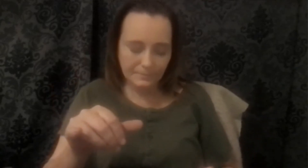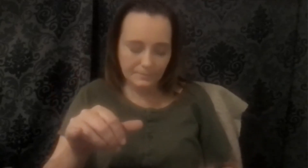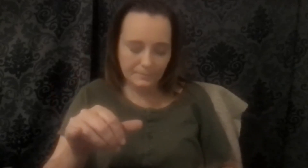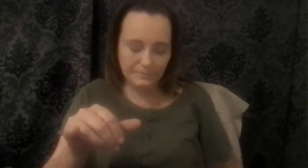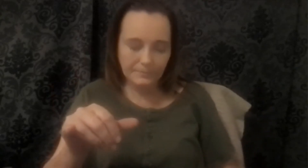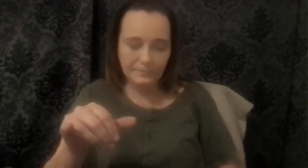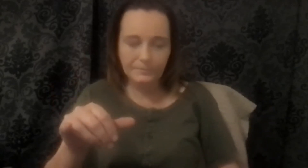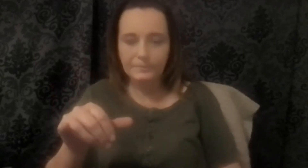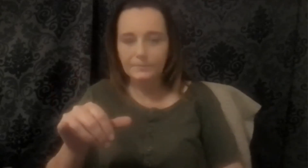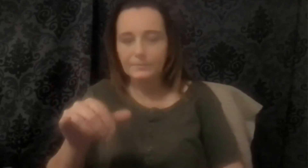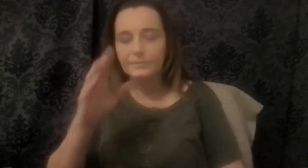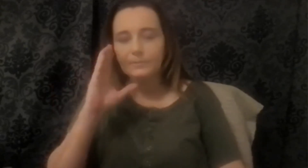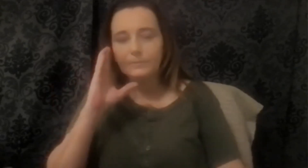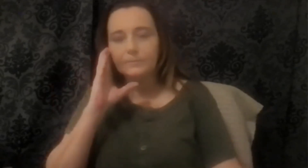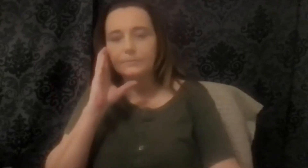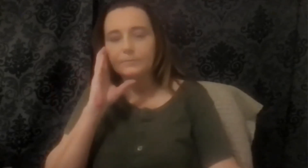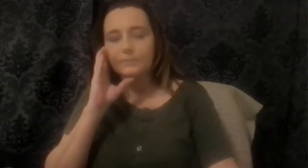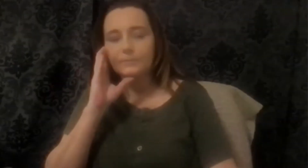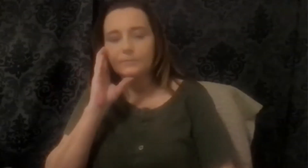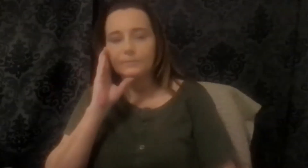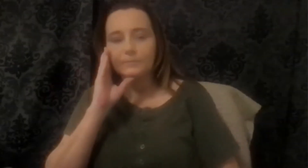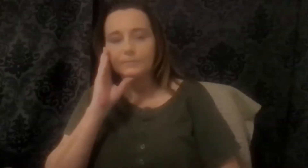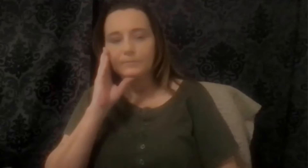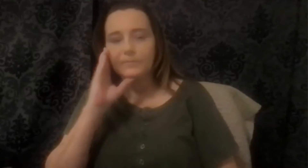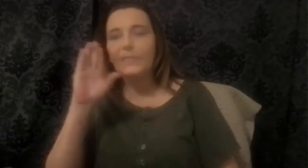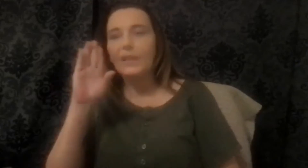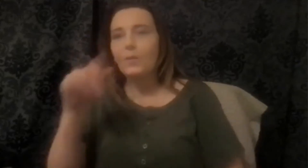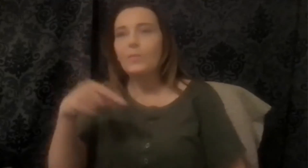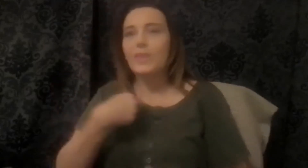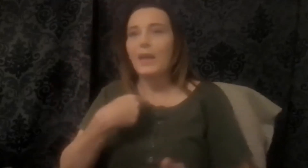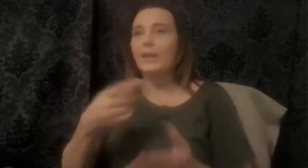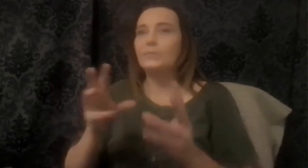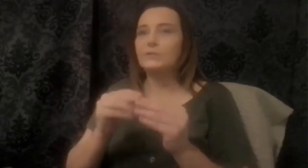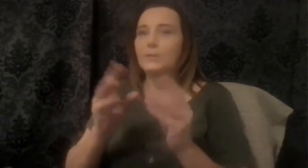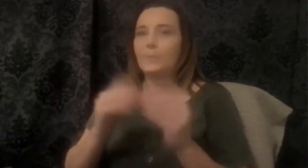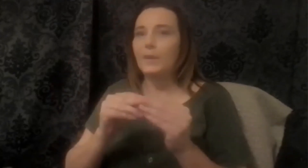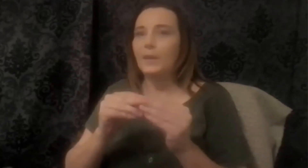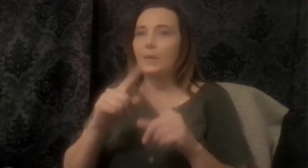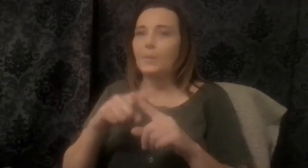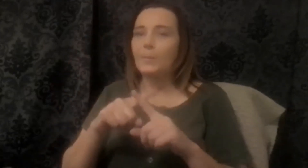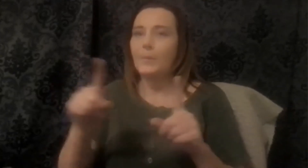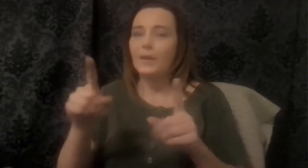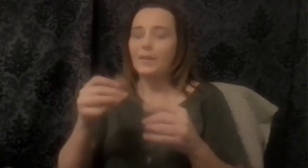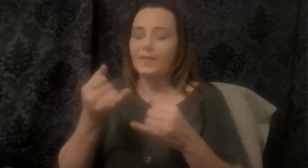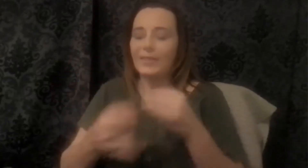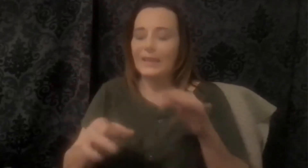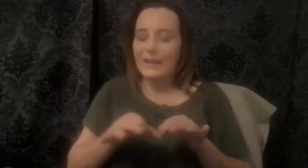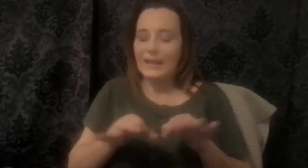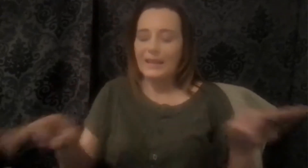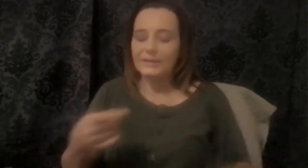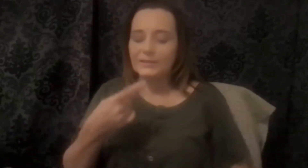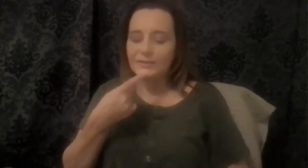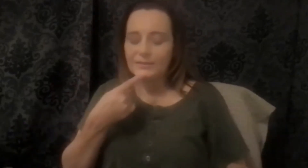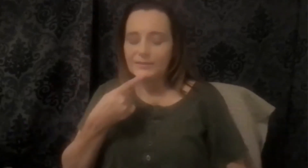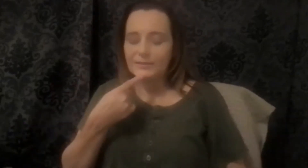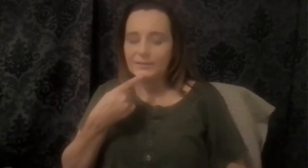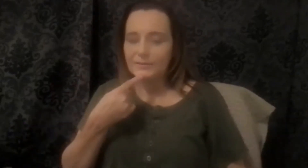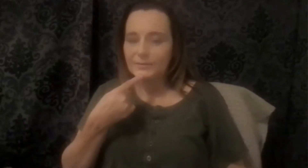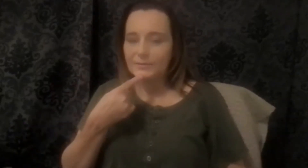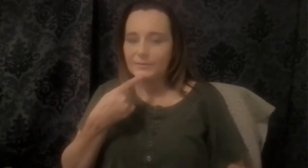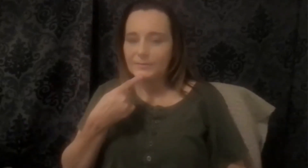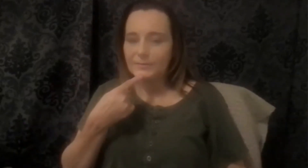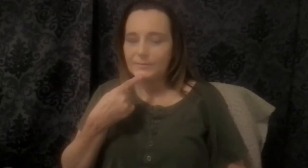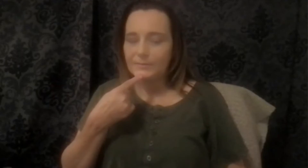participants meeting. I'm not sure what you would suggest as far as this is concerned. The last sentence of this reads, the suspension will expire at the close of